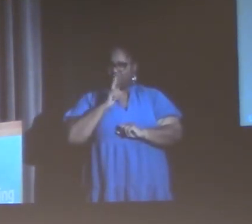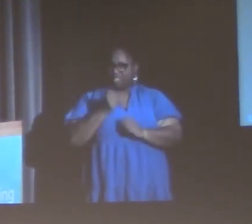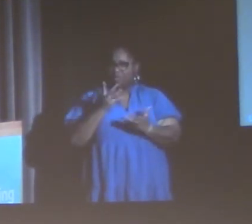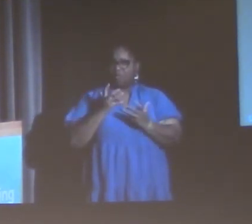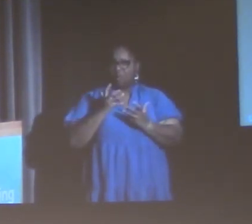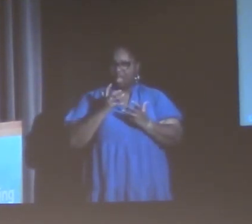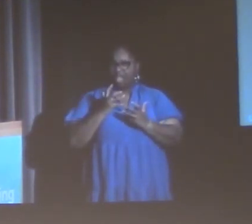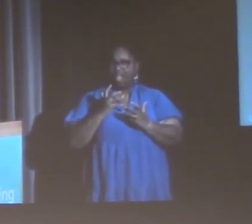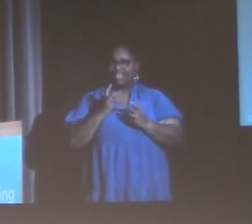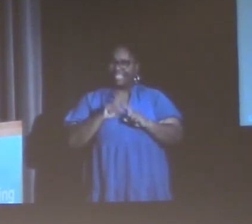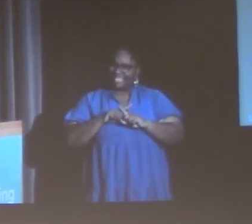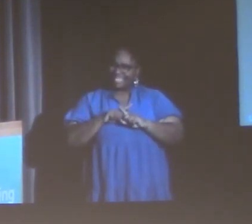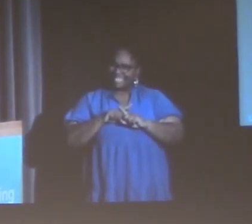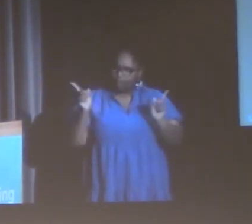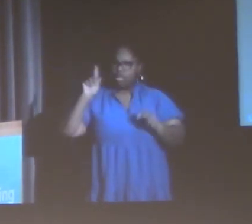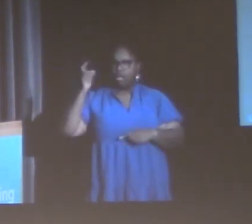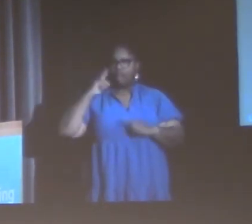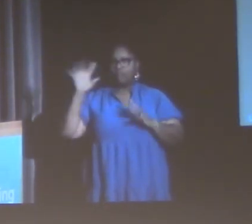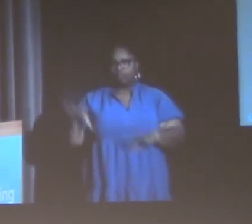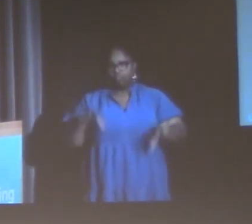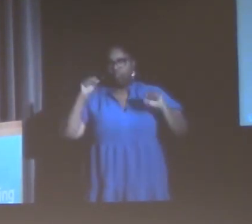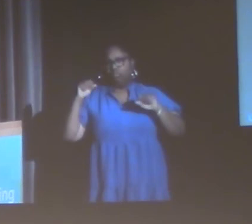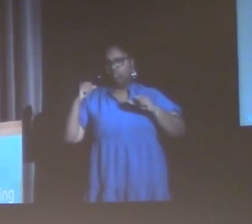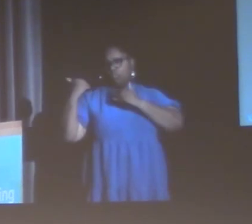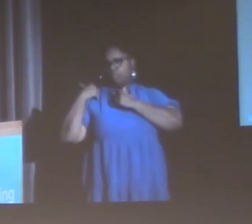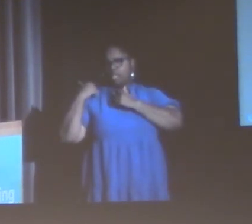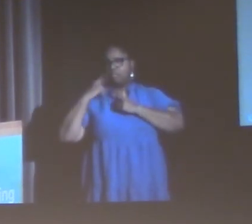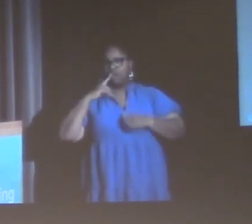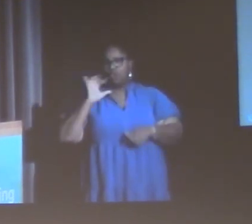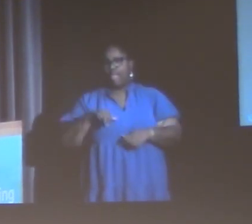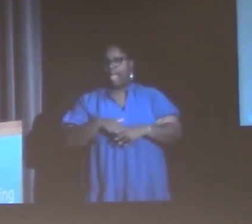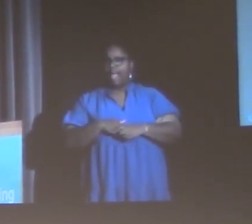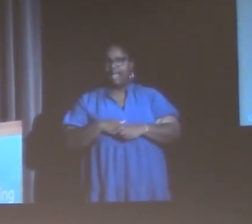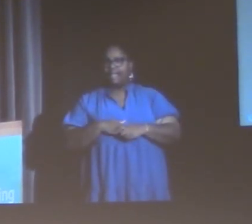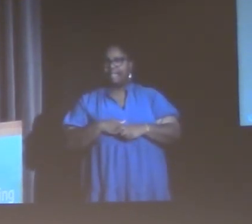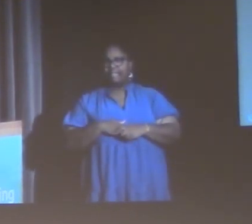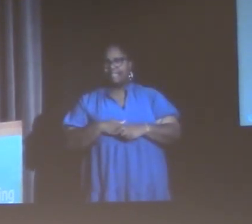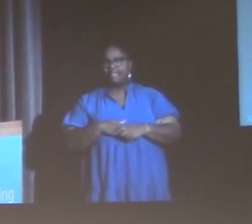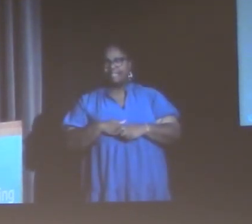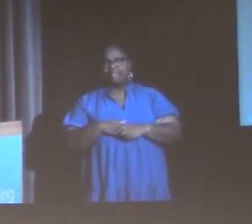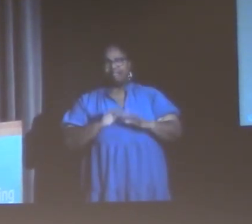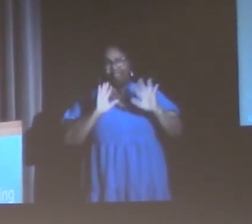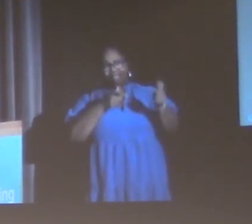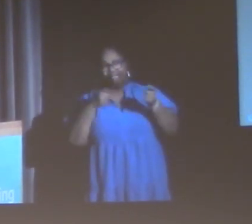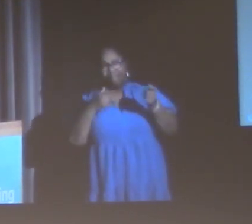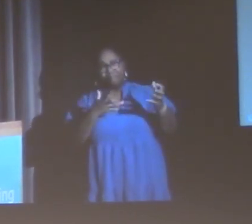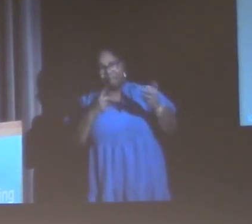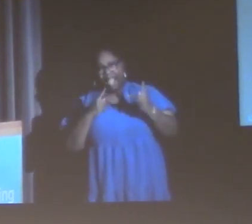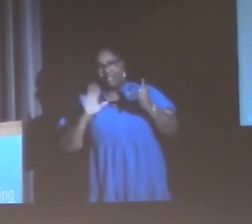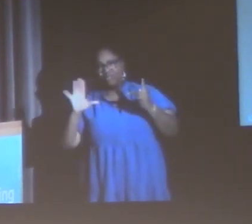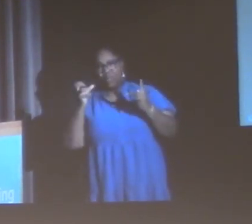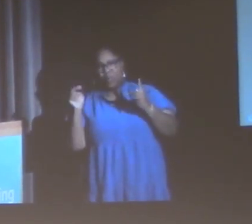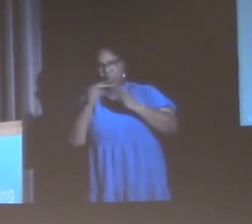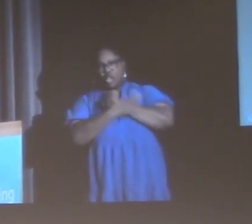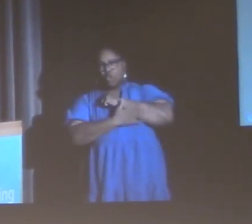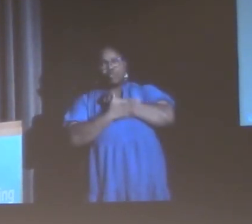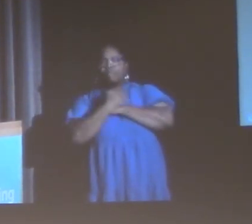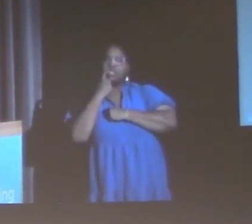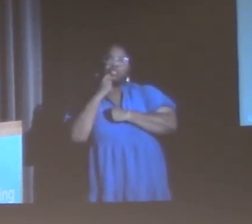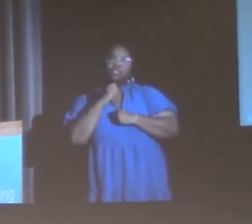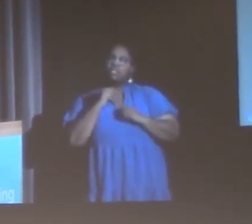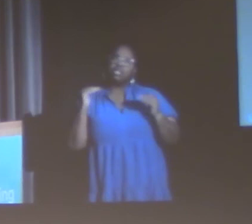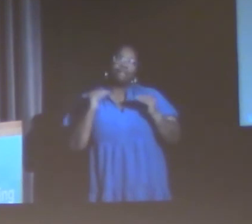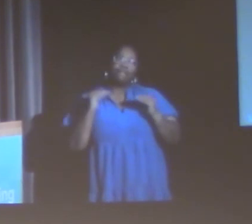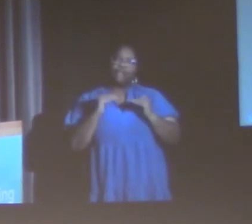take their responsibility for them, then take back in their countries, because it is unfair,